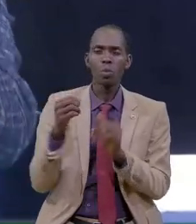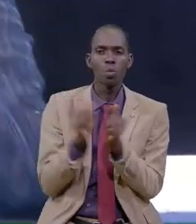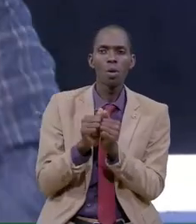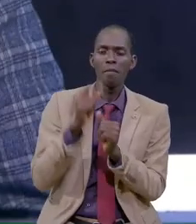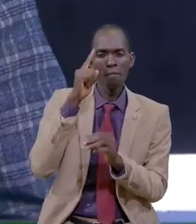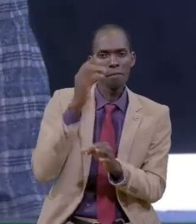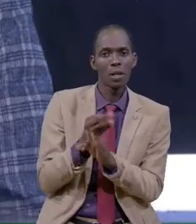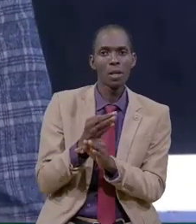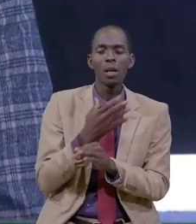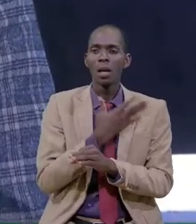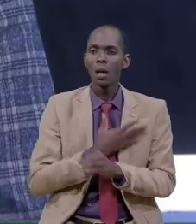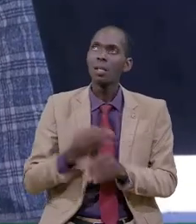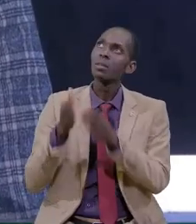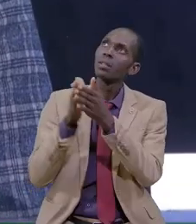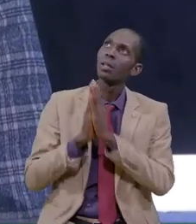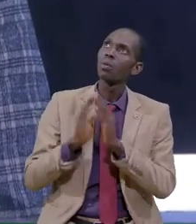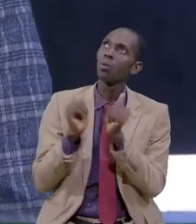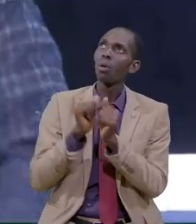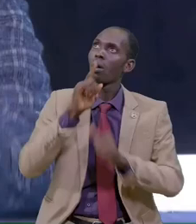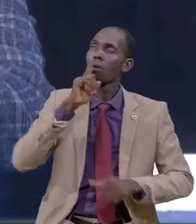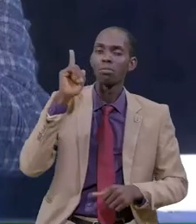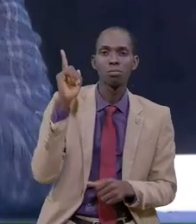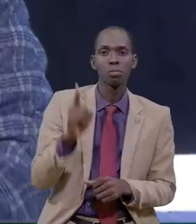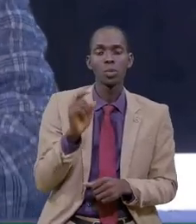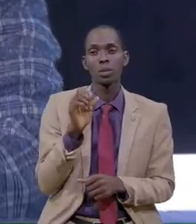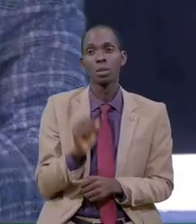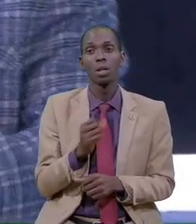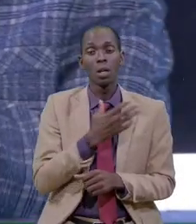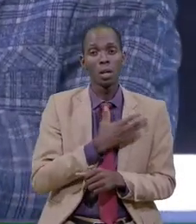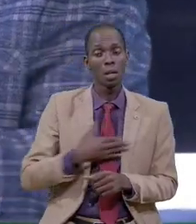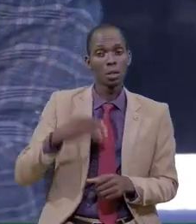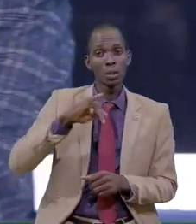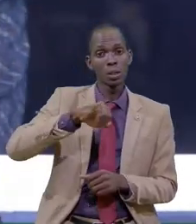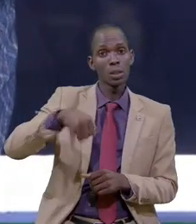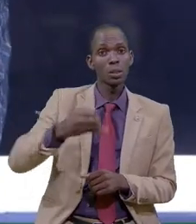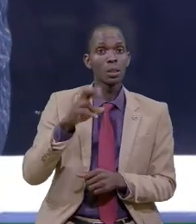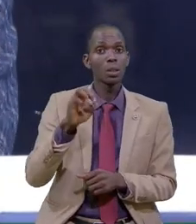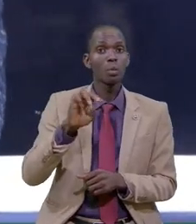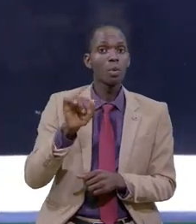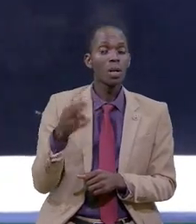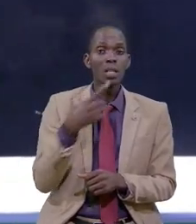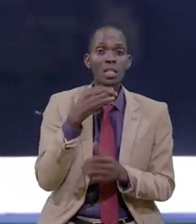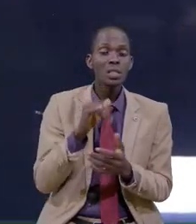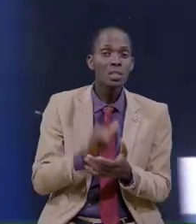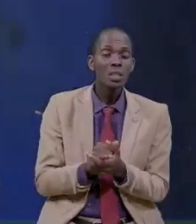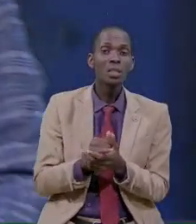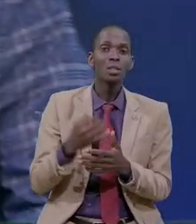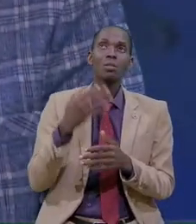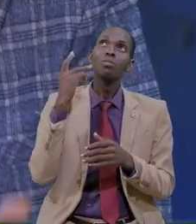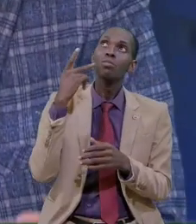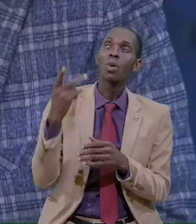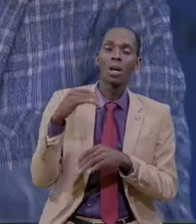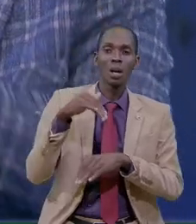with assurance. And he said, you are the focus of my life and you are